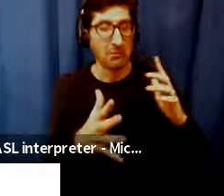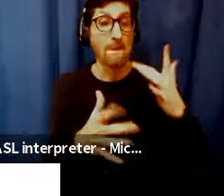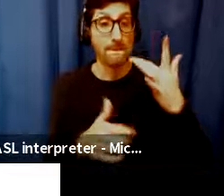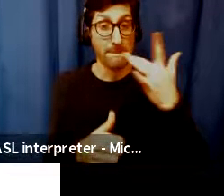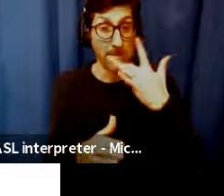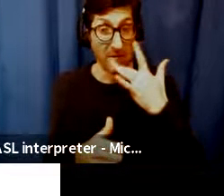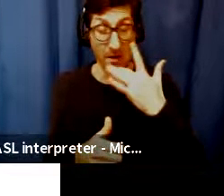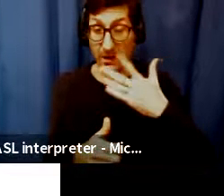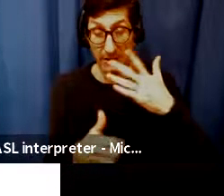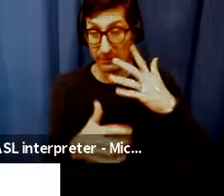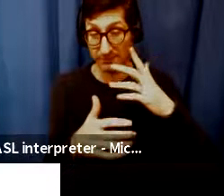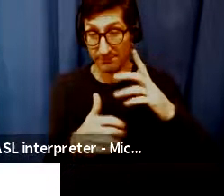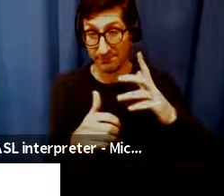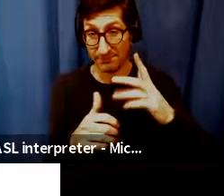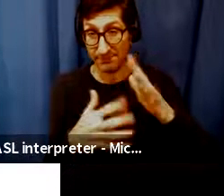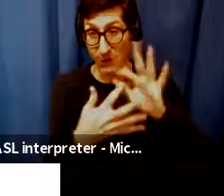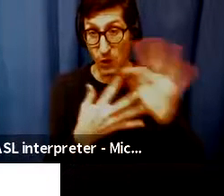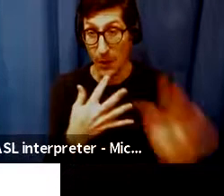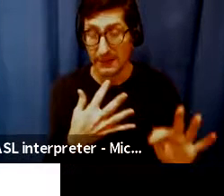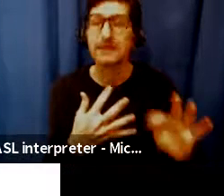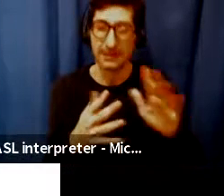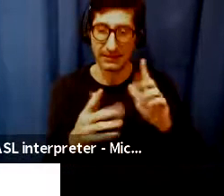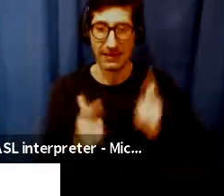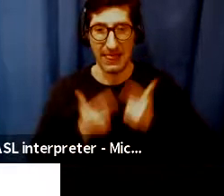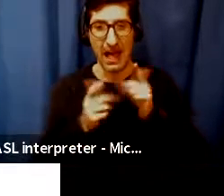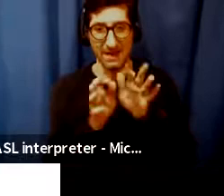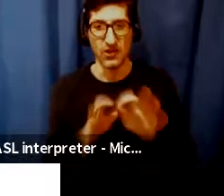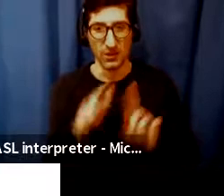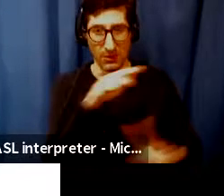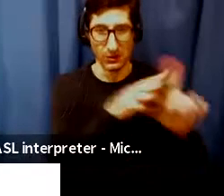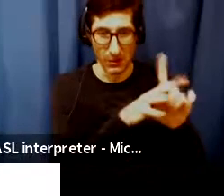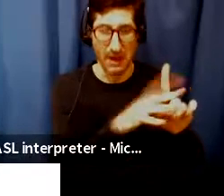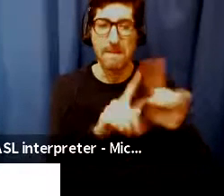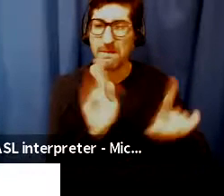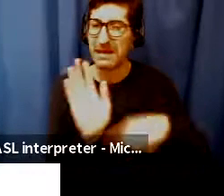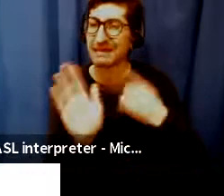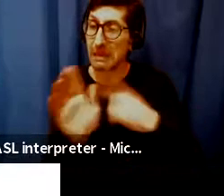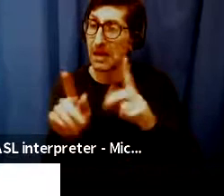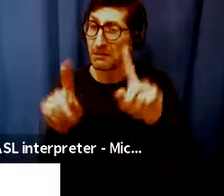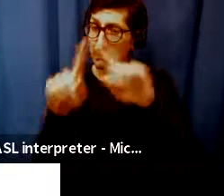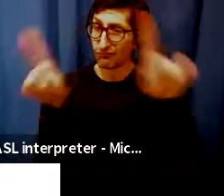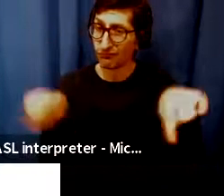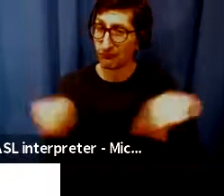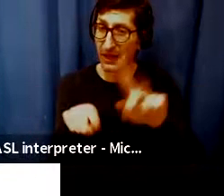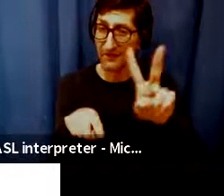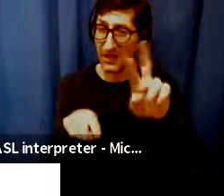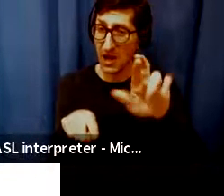in-person interpreter. But there are some times where video remote interpreting can work.